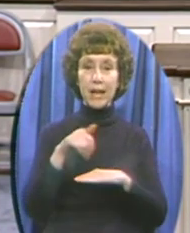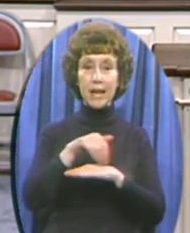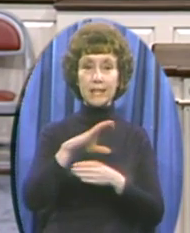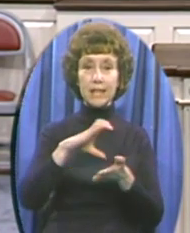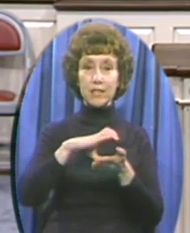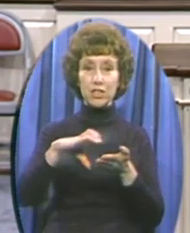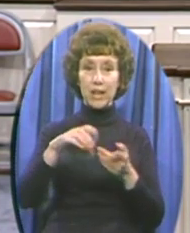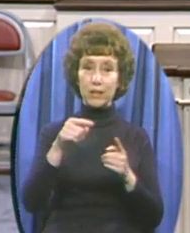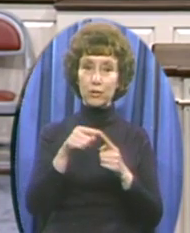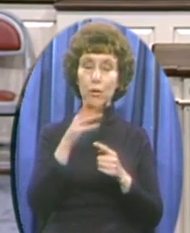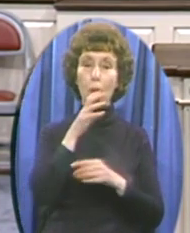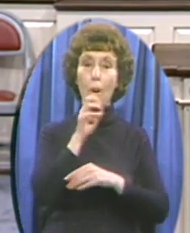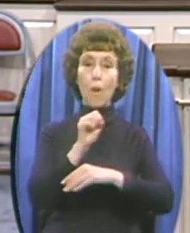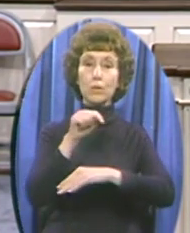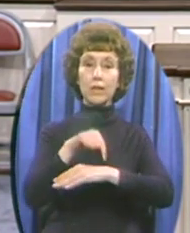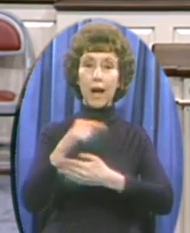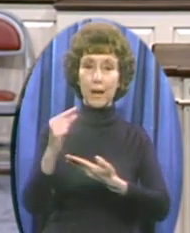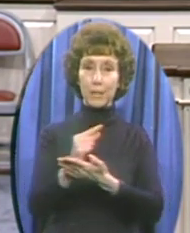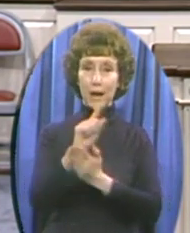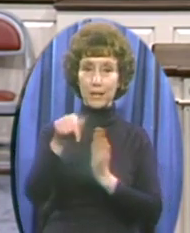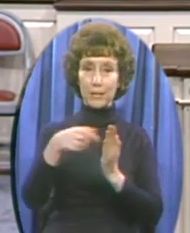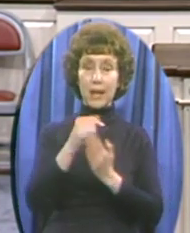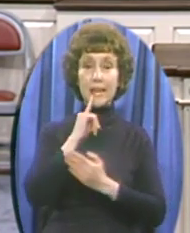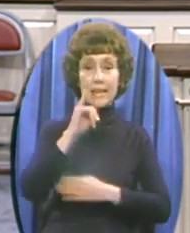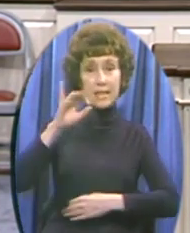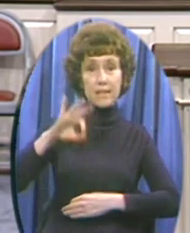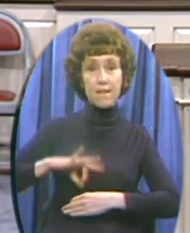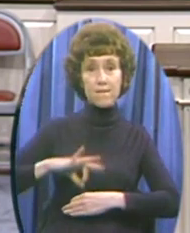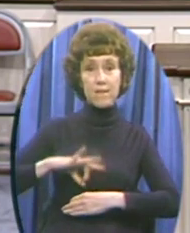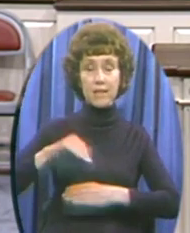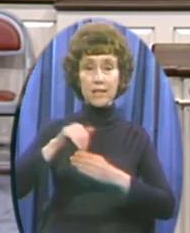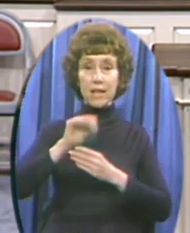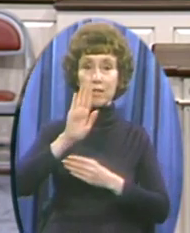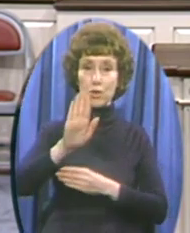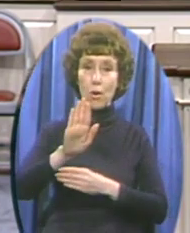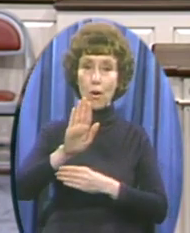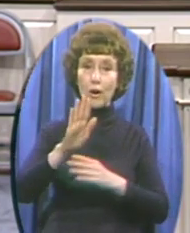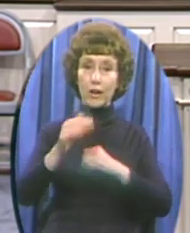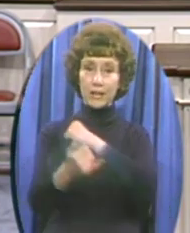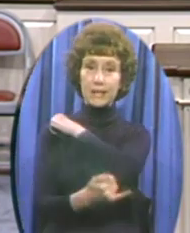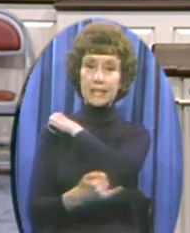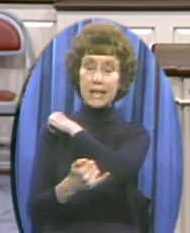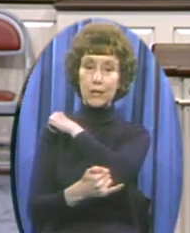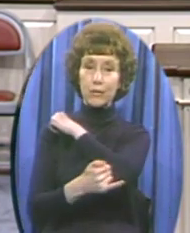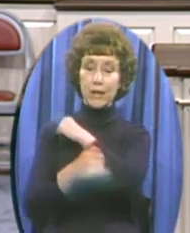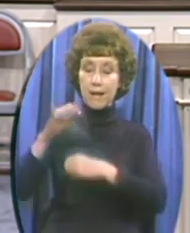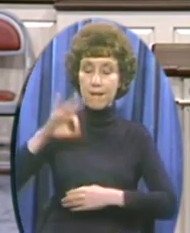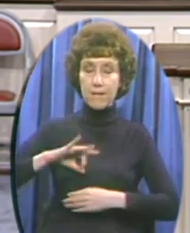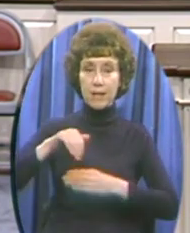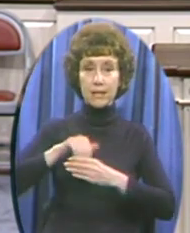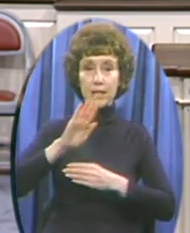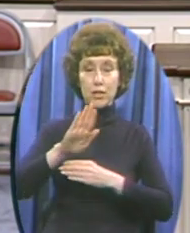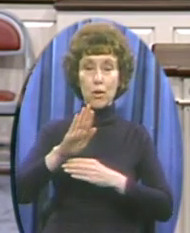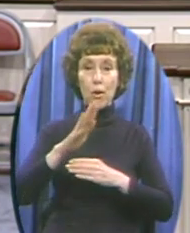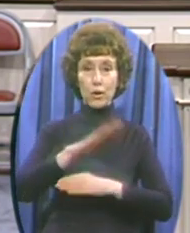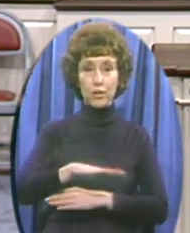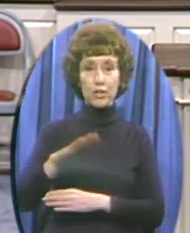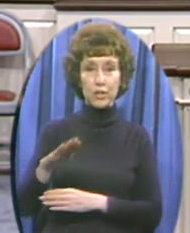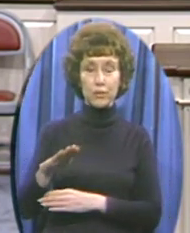deductible. It's an investment in freedom. It's an investment in your nation. It's an investment in your children and your